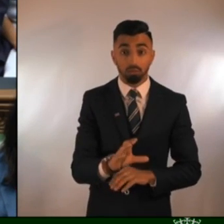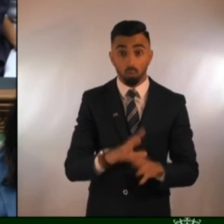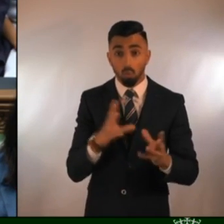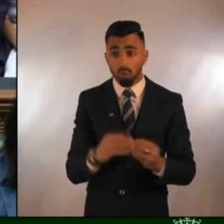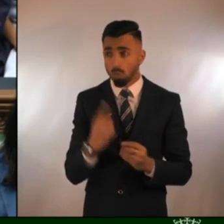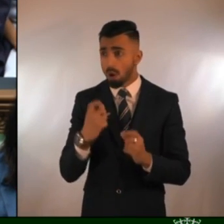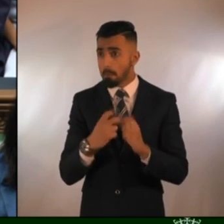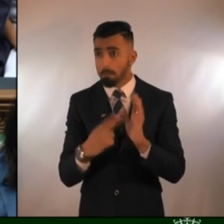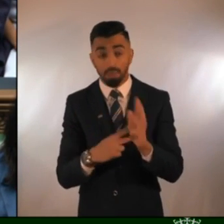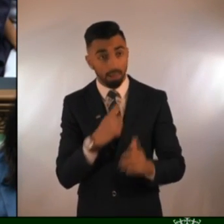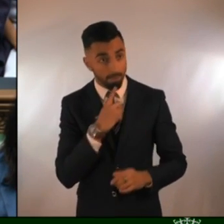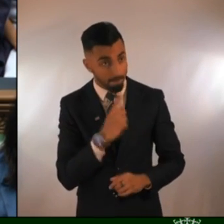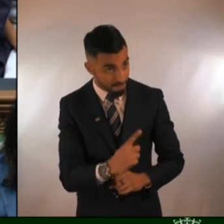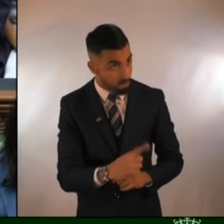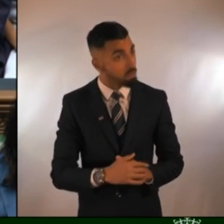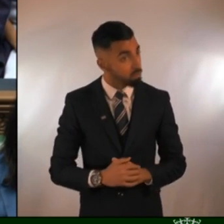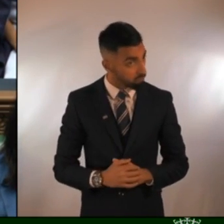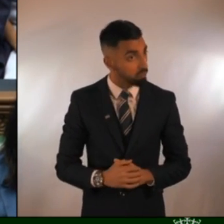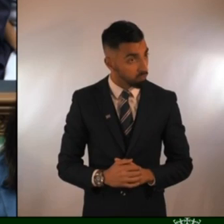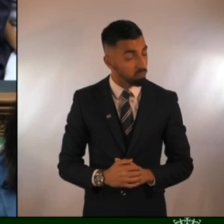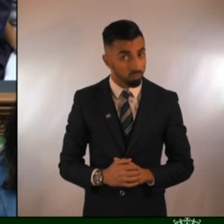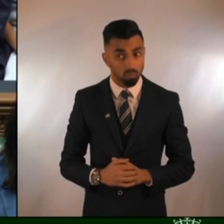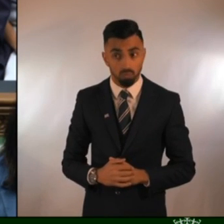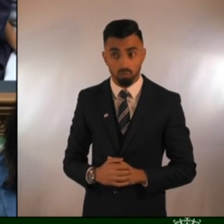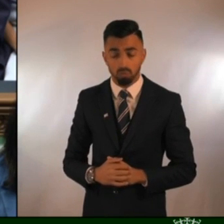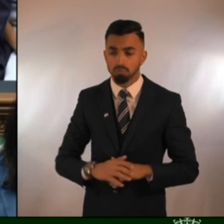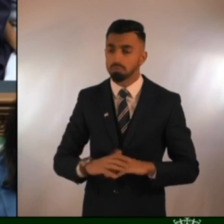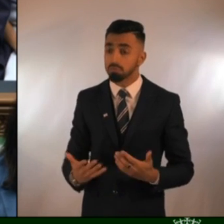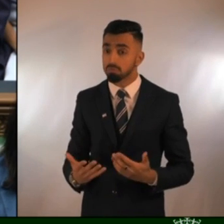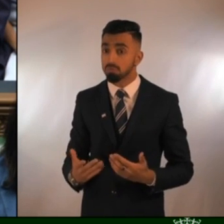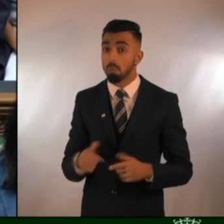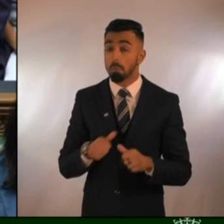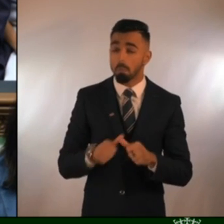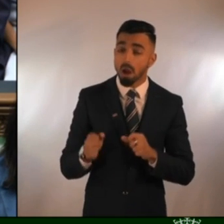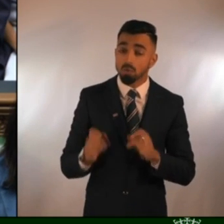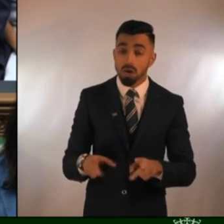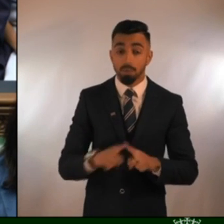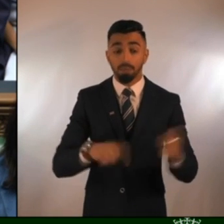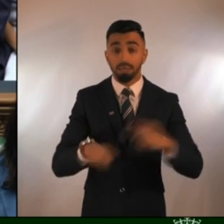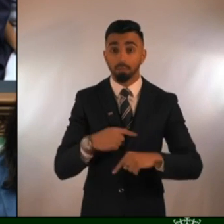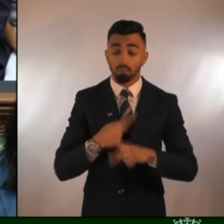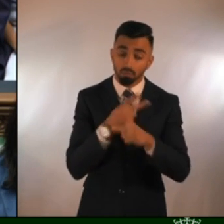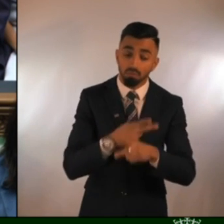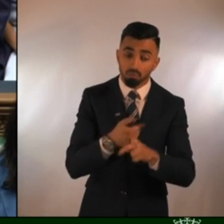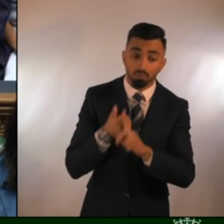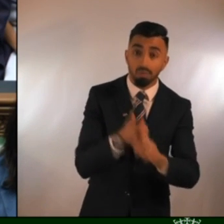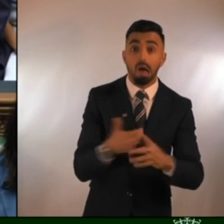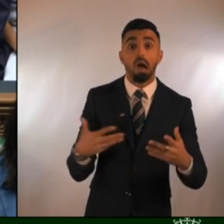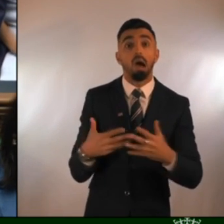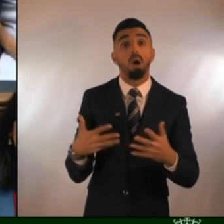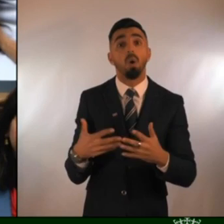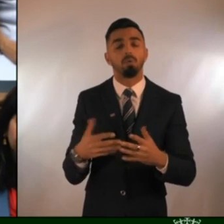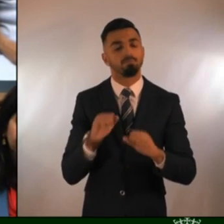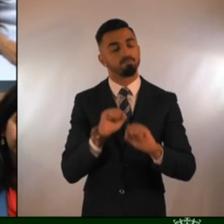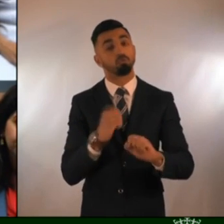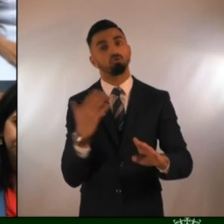the best way to support people is to protect their jobs. And we do that by supporting our businesses,